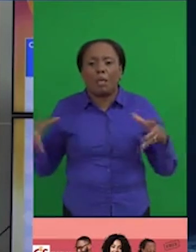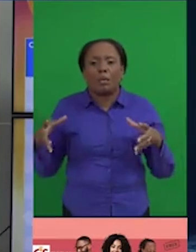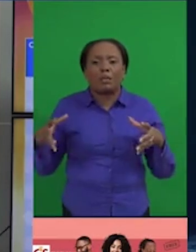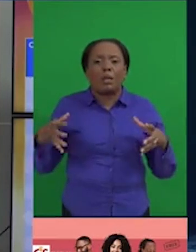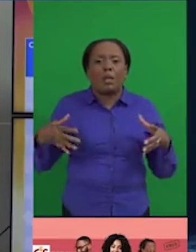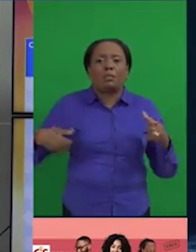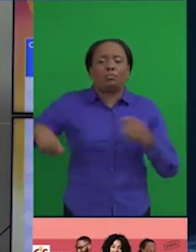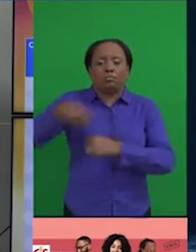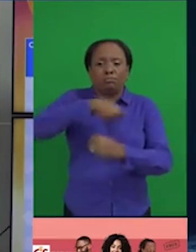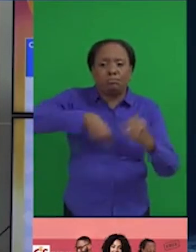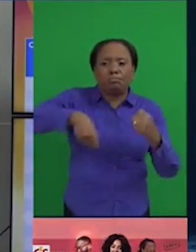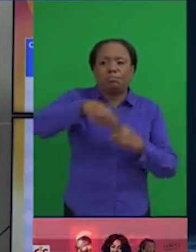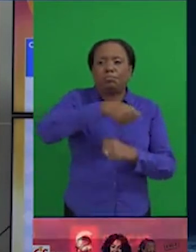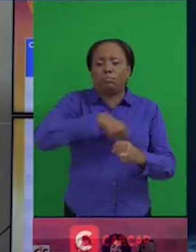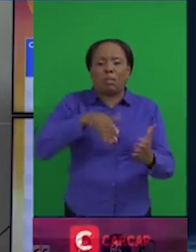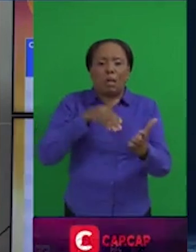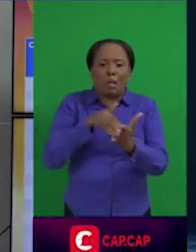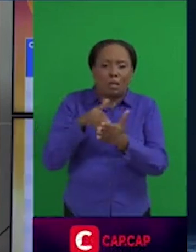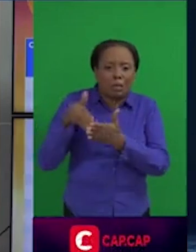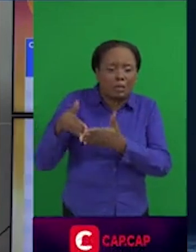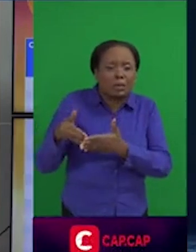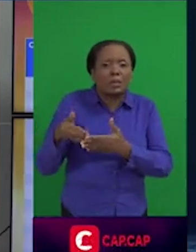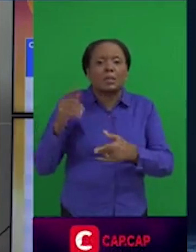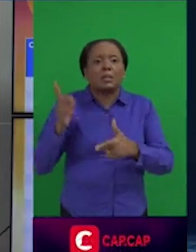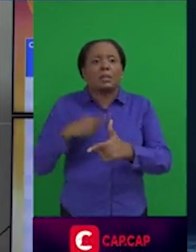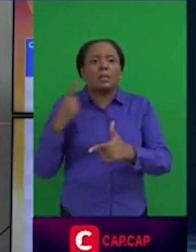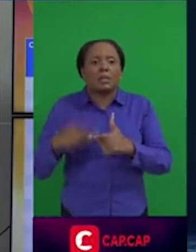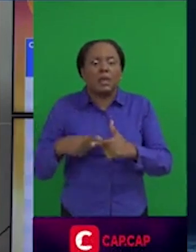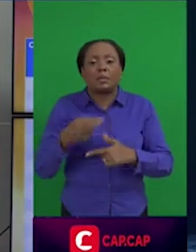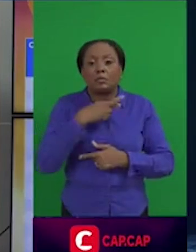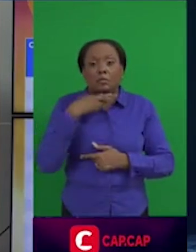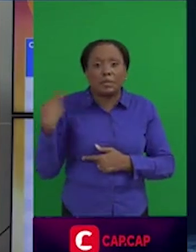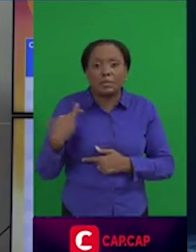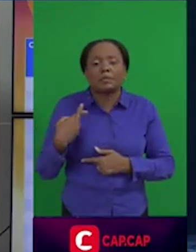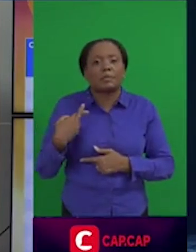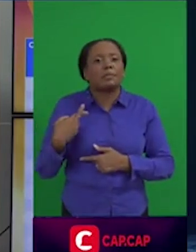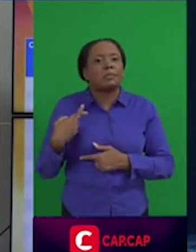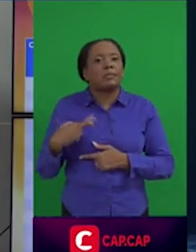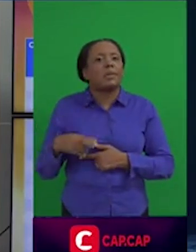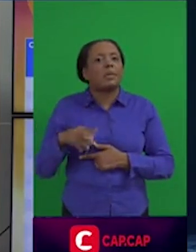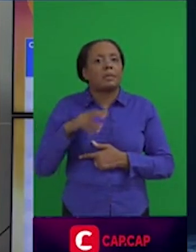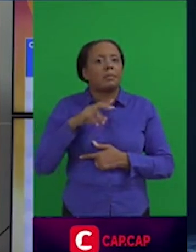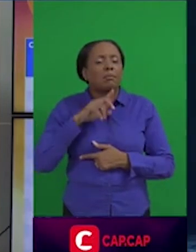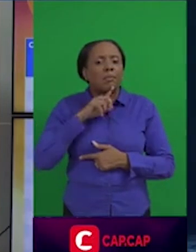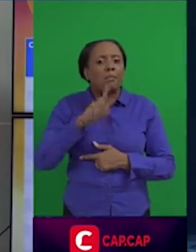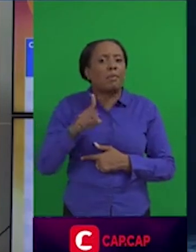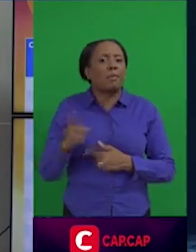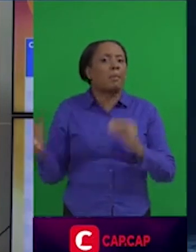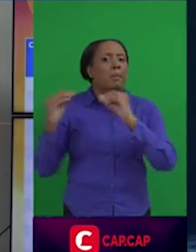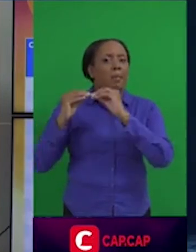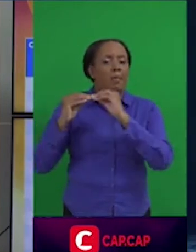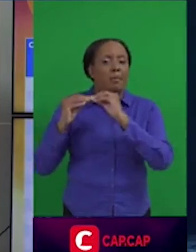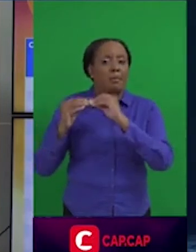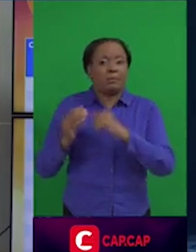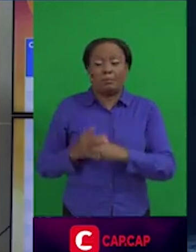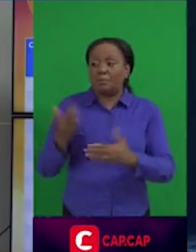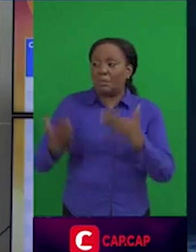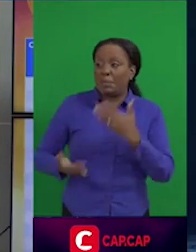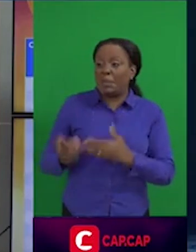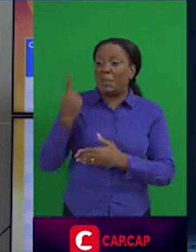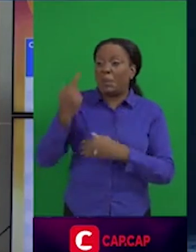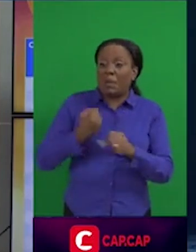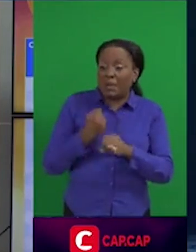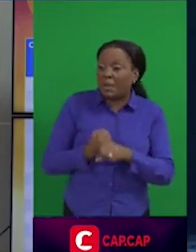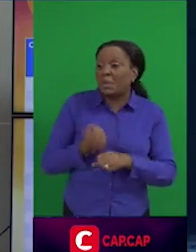happening so frequent, then the risks are greater for an impact. There may be a year or two that we